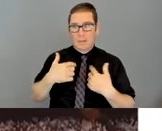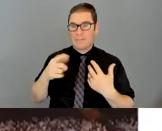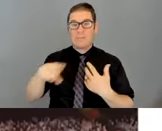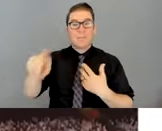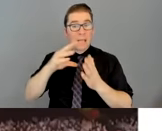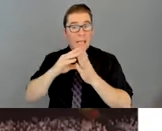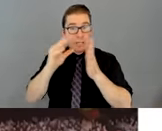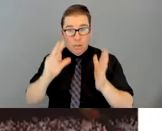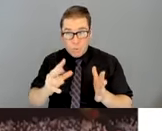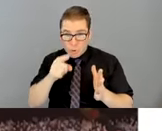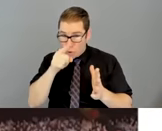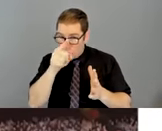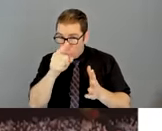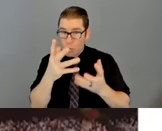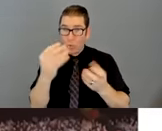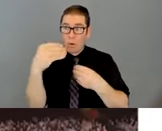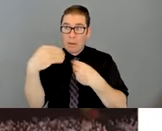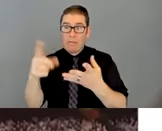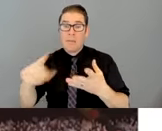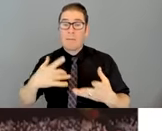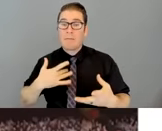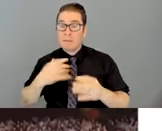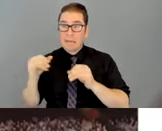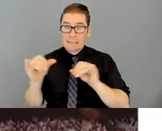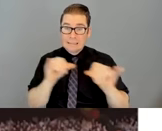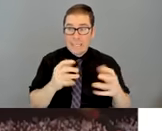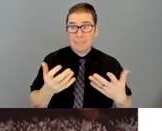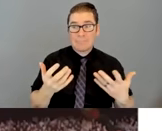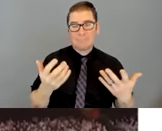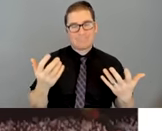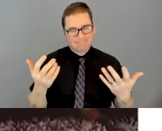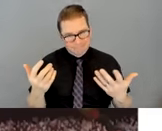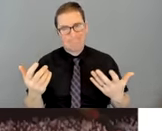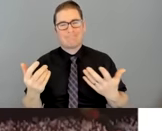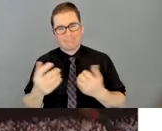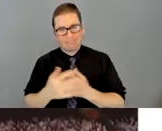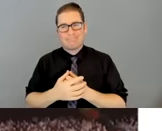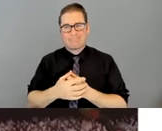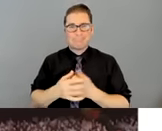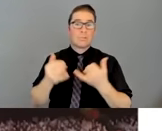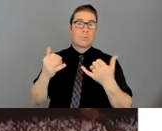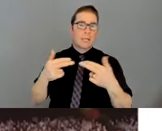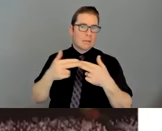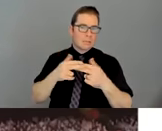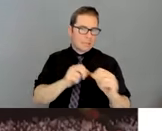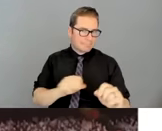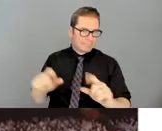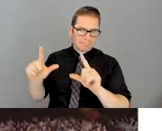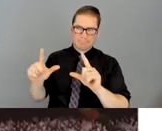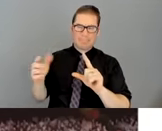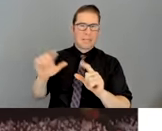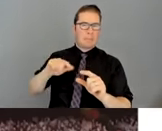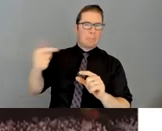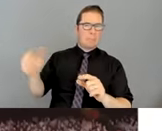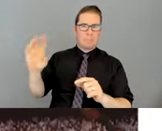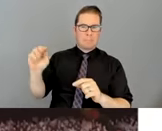So anyway, I want to hand off this slide to Marianne, because she's just